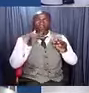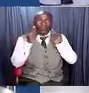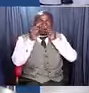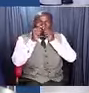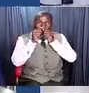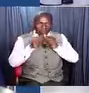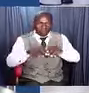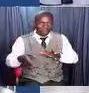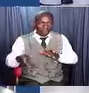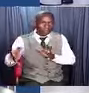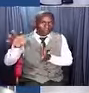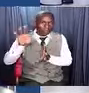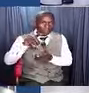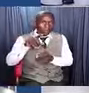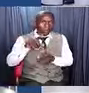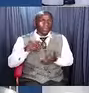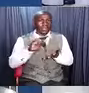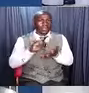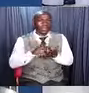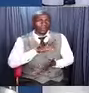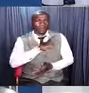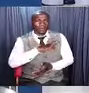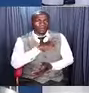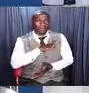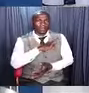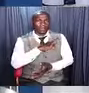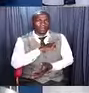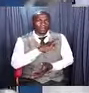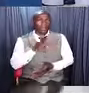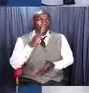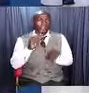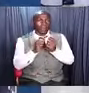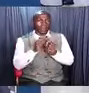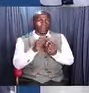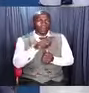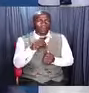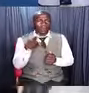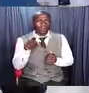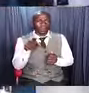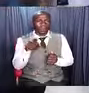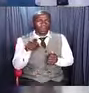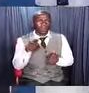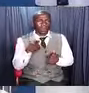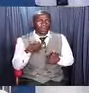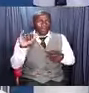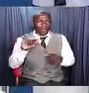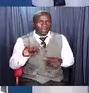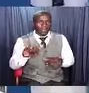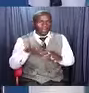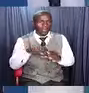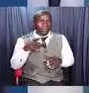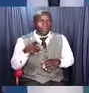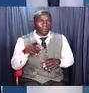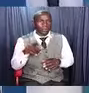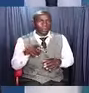hata mzee na mwanamke. And see if I'll not bless you. Tunda hilo. That fruit. Liwe kwako. Let it be in you. Nalikae. And let it